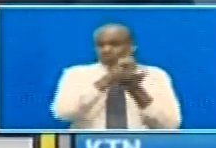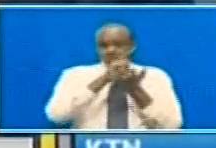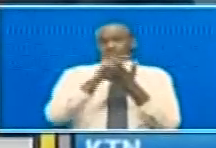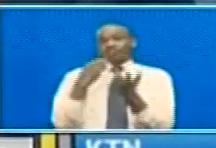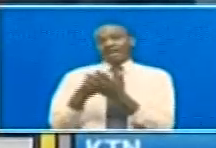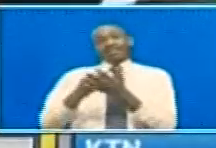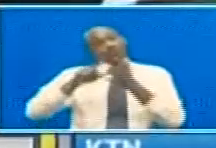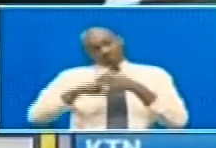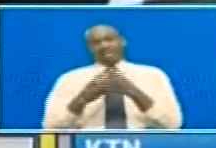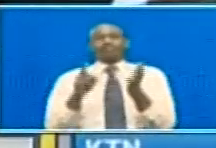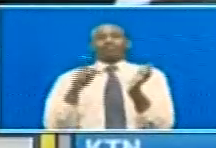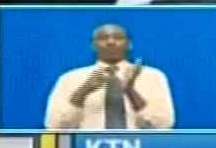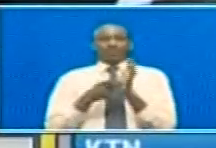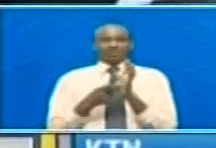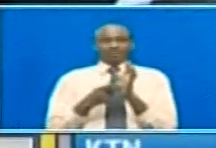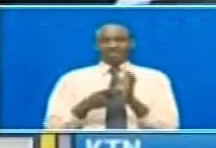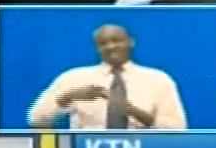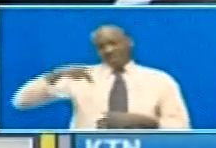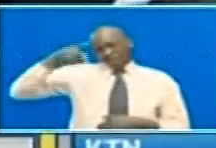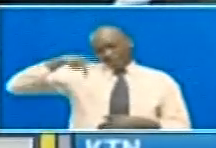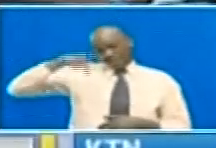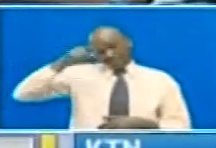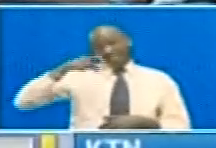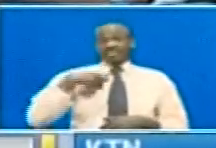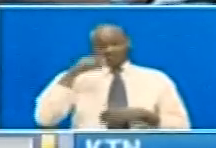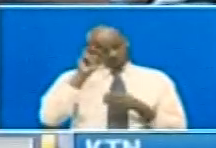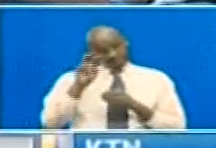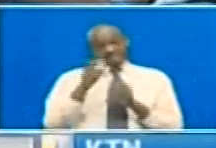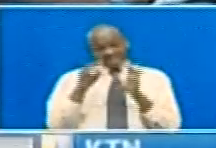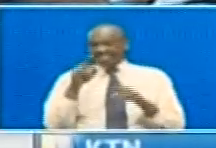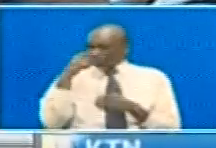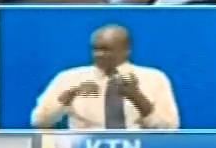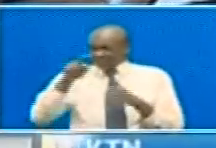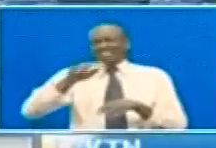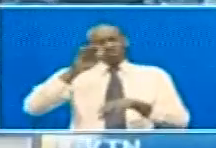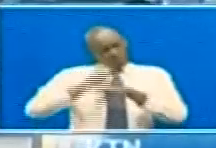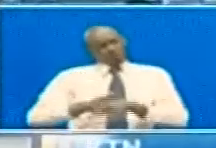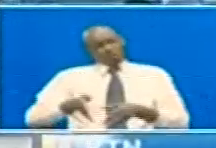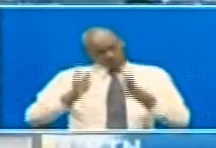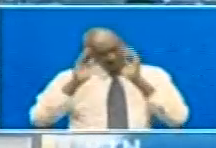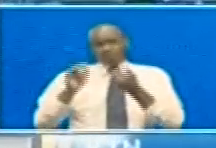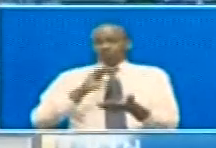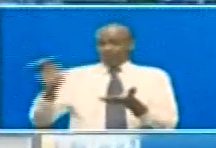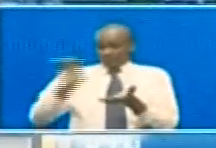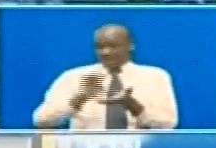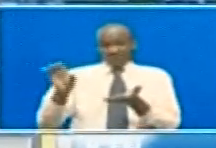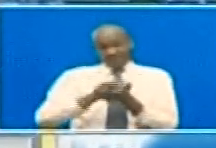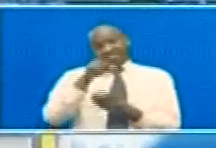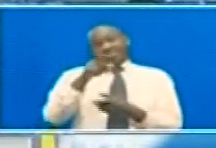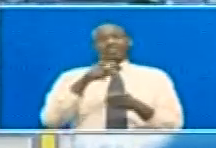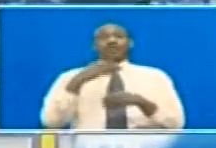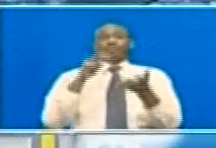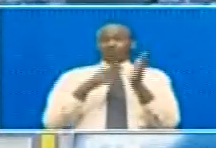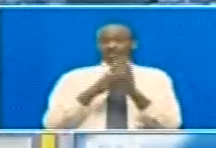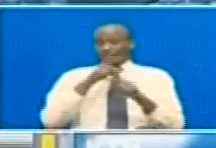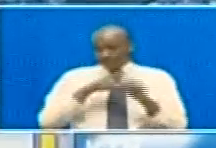to kickstart the projects. PPPs have been identified as some of the alternative modes of funding infrastructure projects by